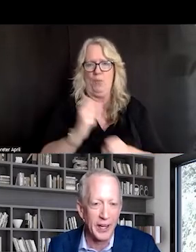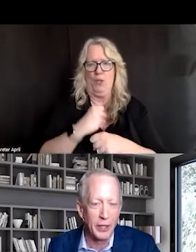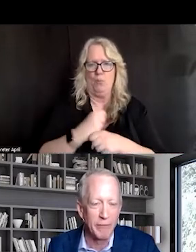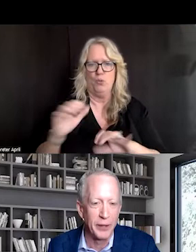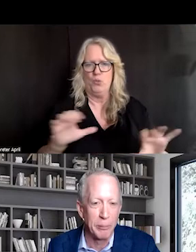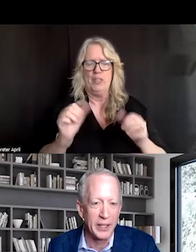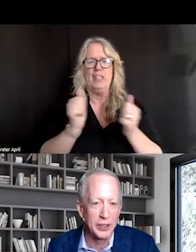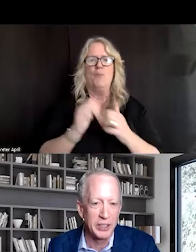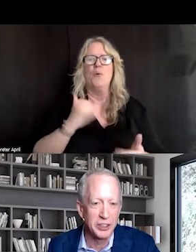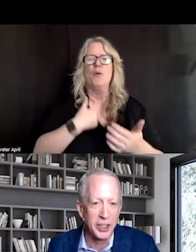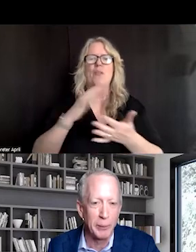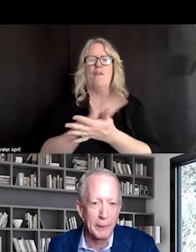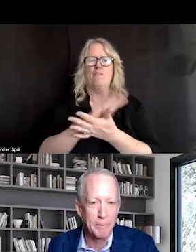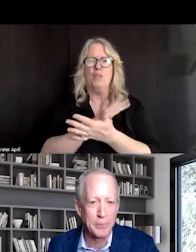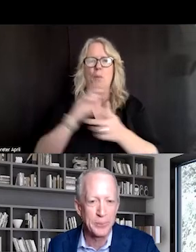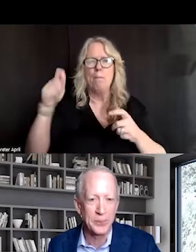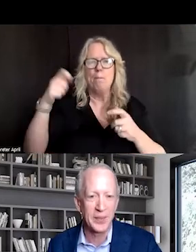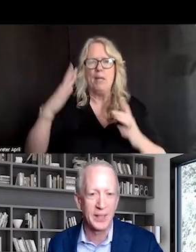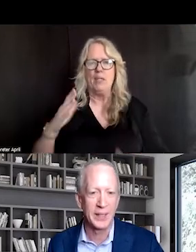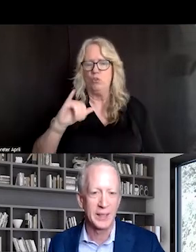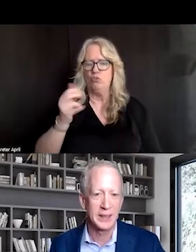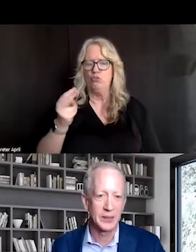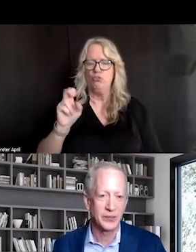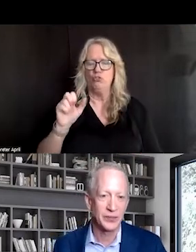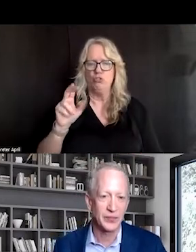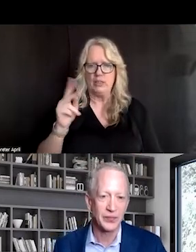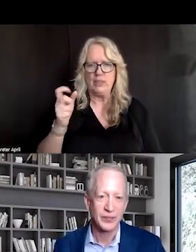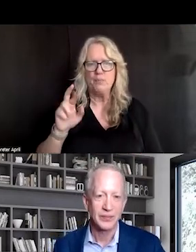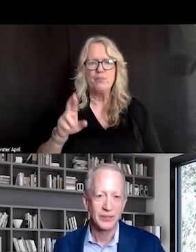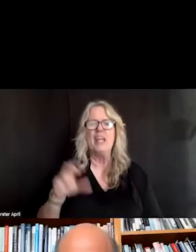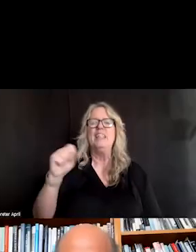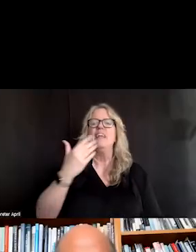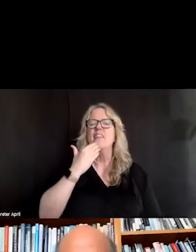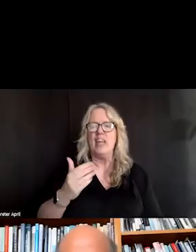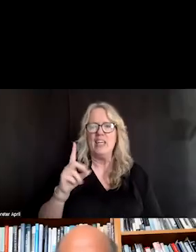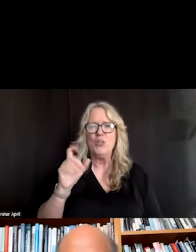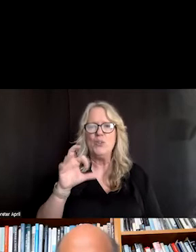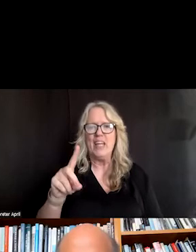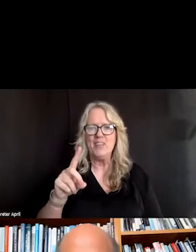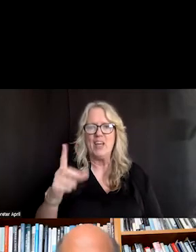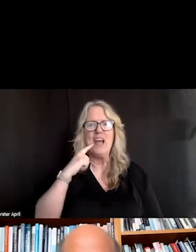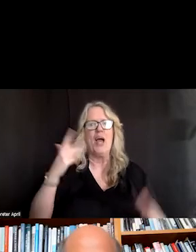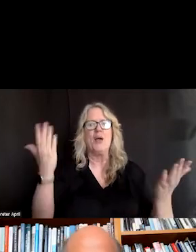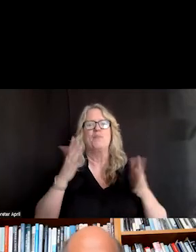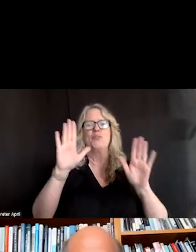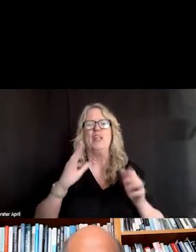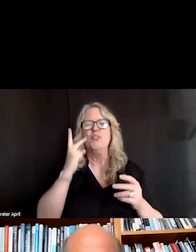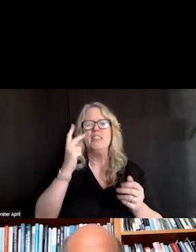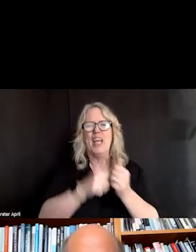with our filmmaker, Justin Shelby. Yes, well, thank you, David. Great to be here. Great to see